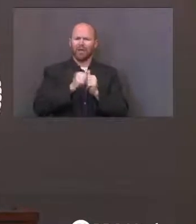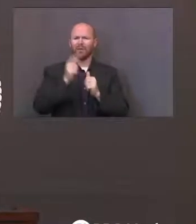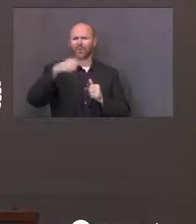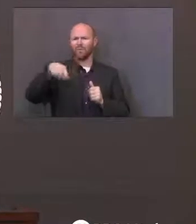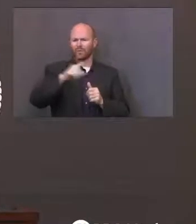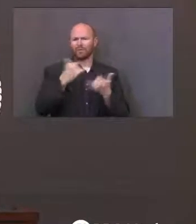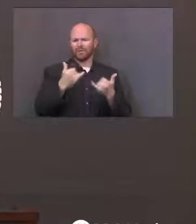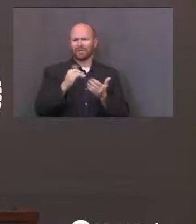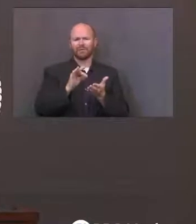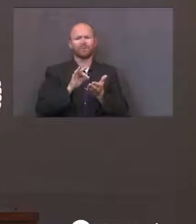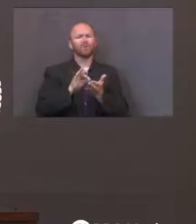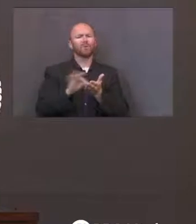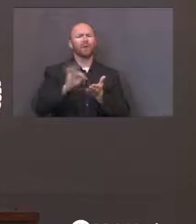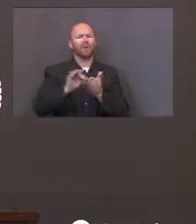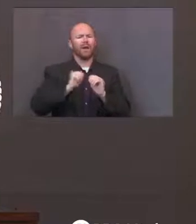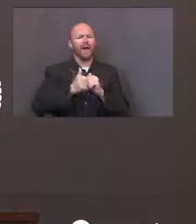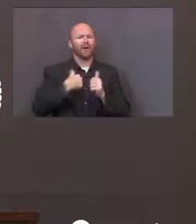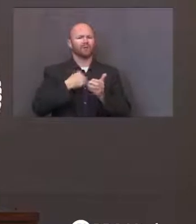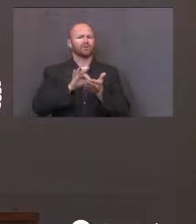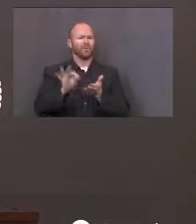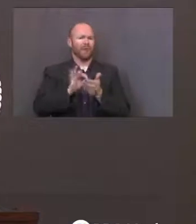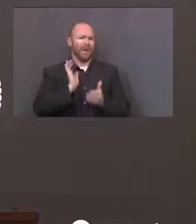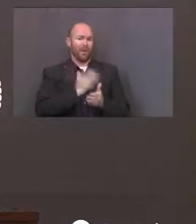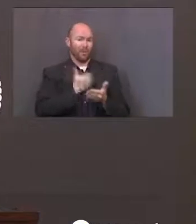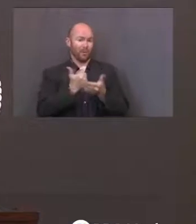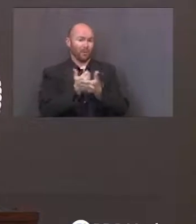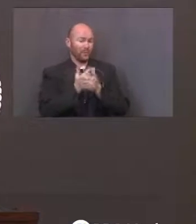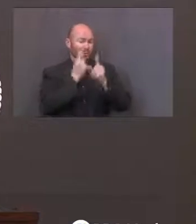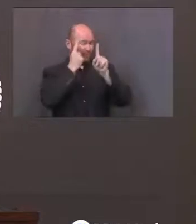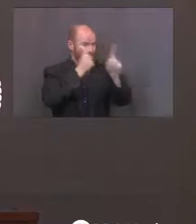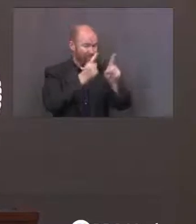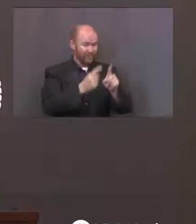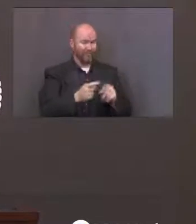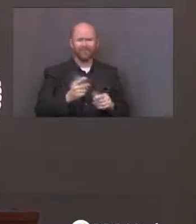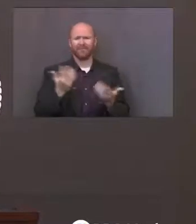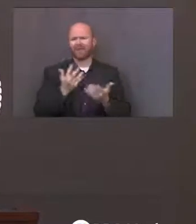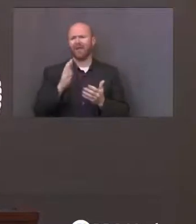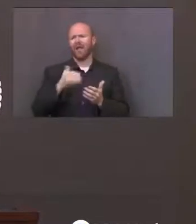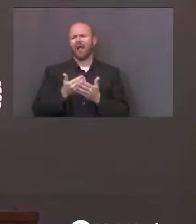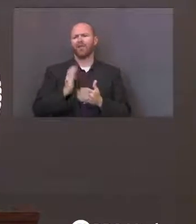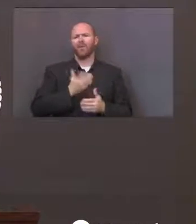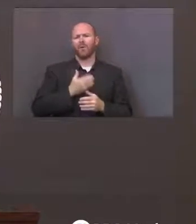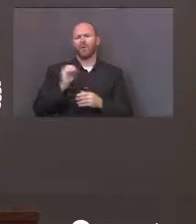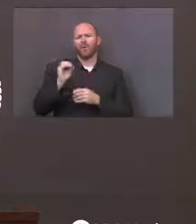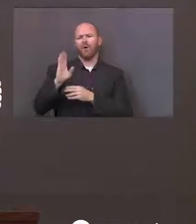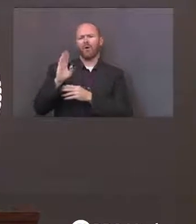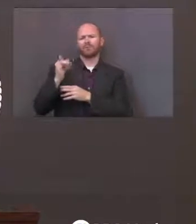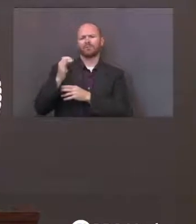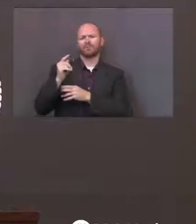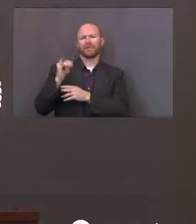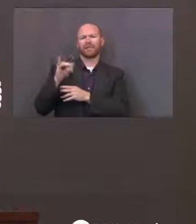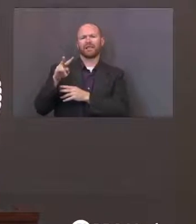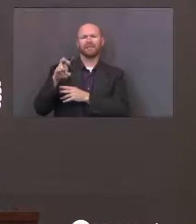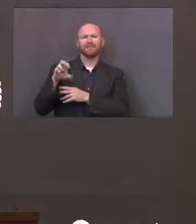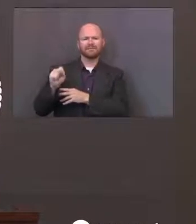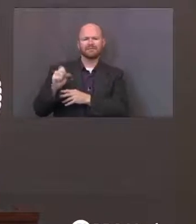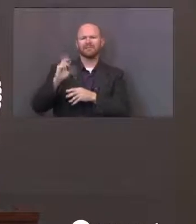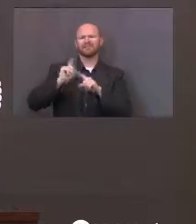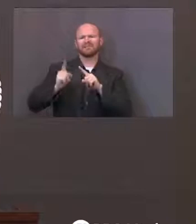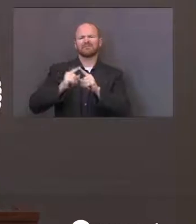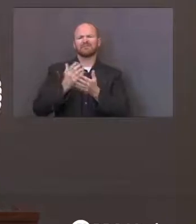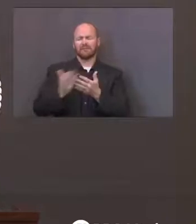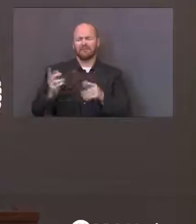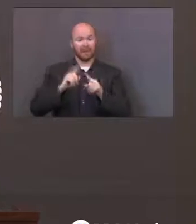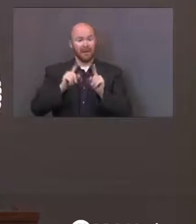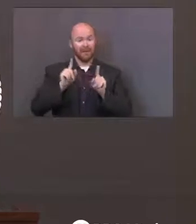today, that will show these goals and then all of the objectives and lead measures that follow behind those goals that will help drive us.